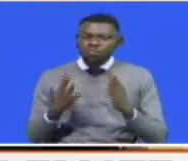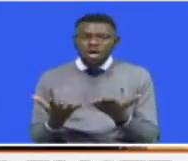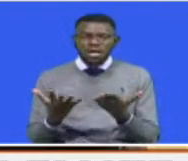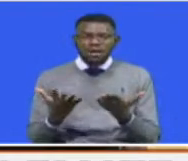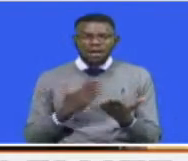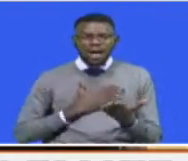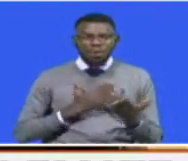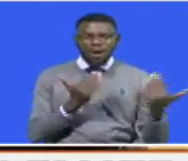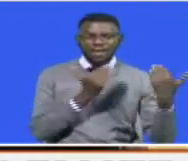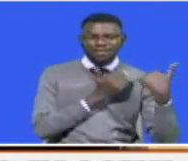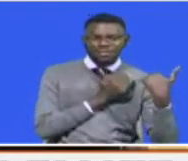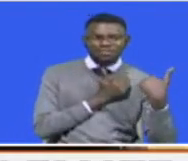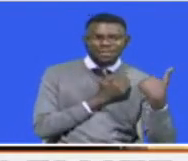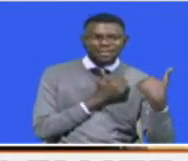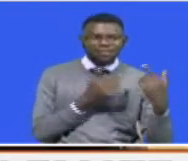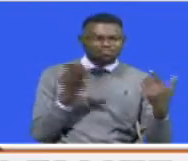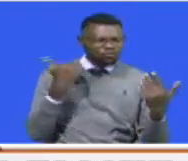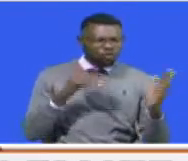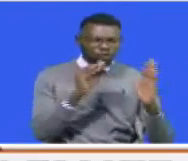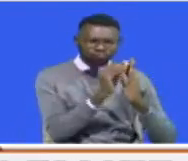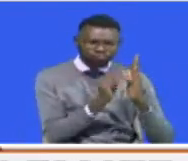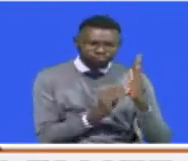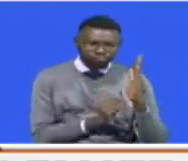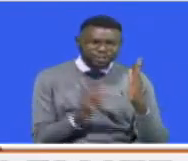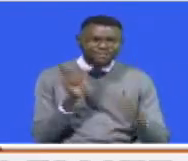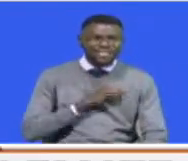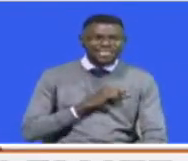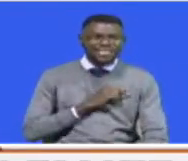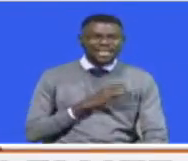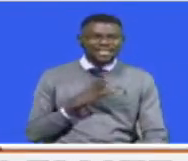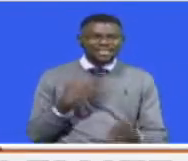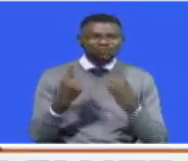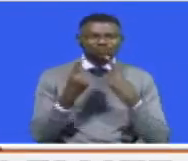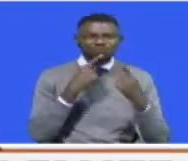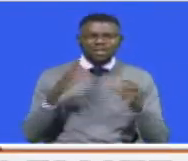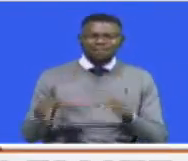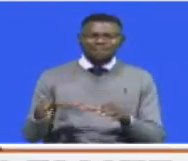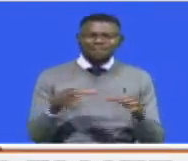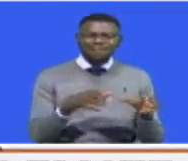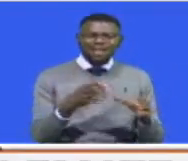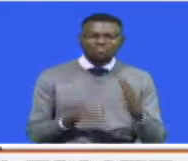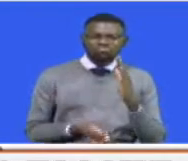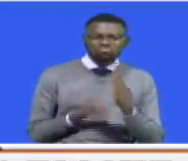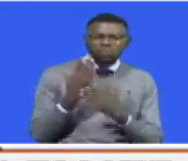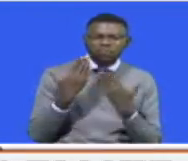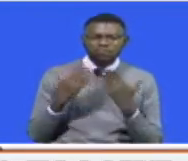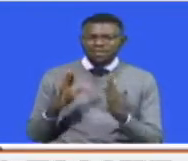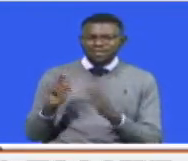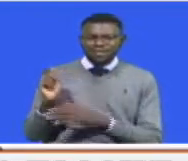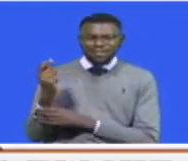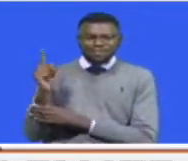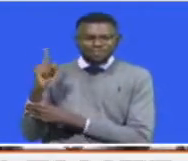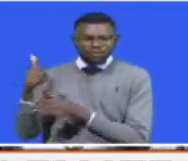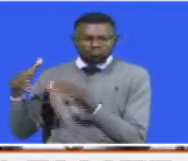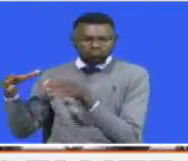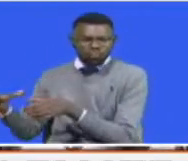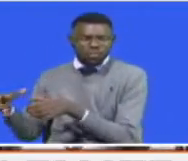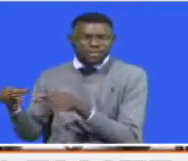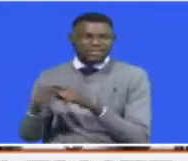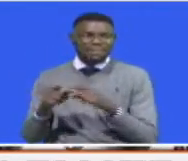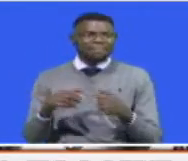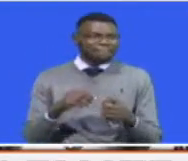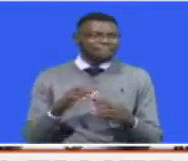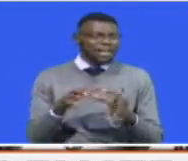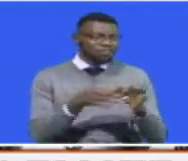within our mandate, and we had already outlined them. Since the bipartisan talks were constituted by the Kenya Kwanza and Azimio principals,